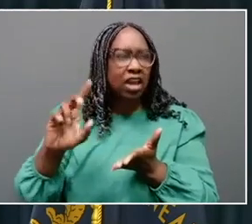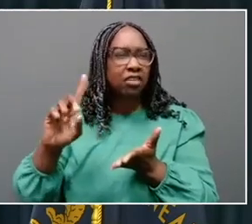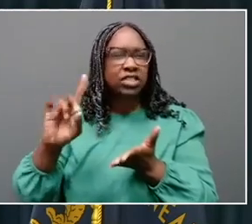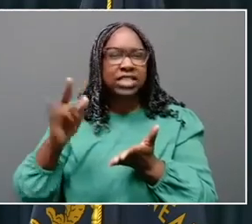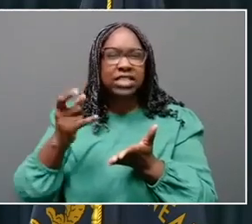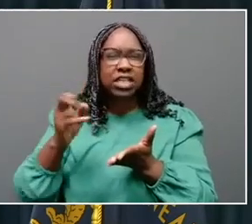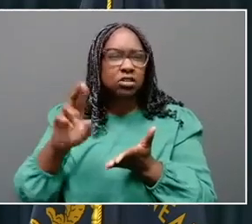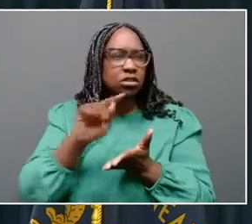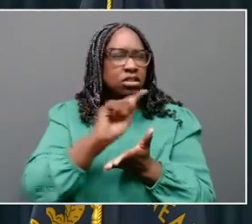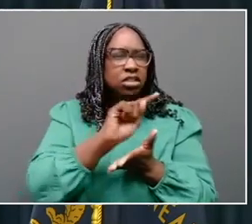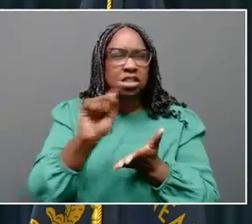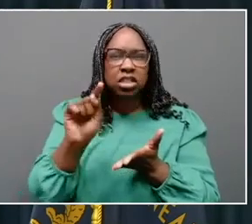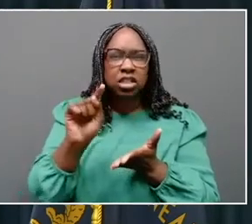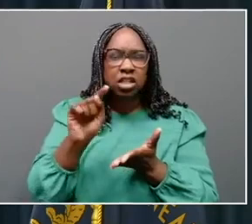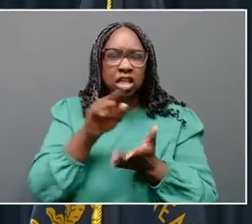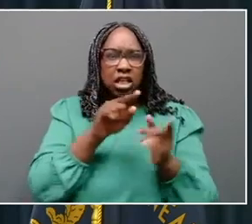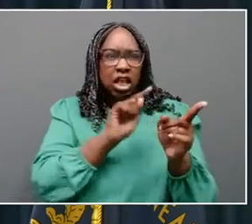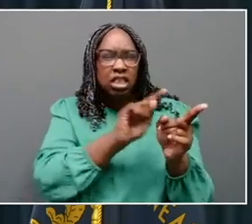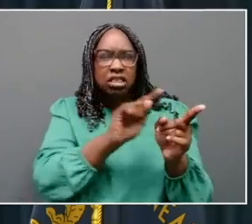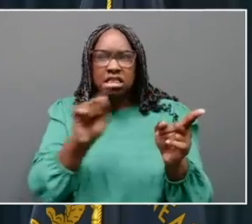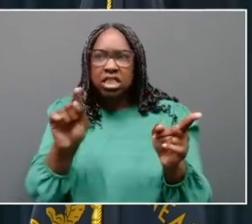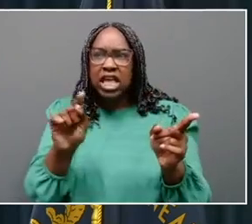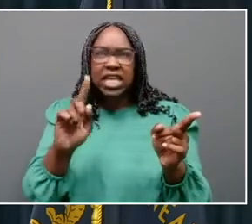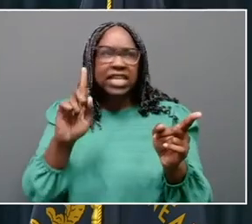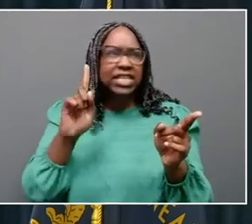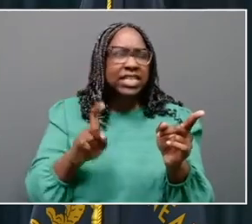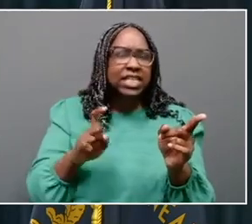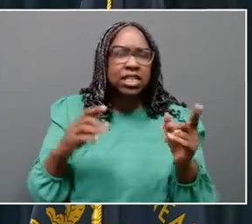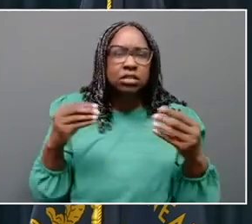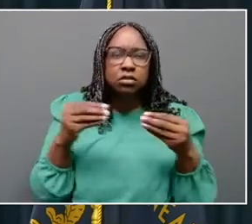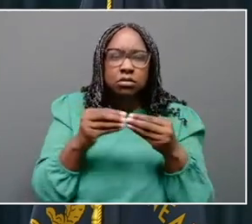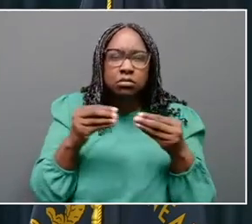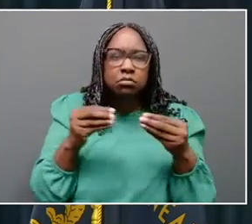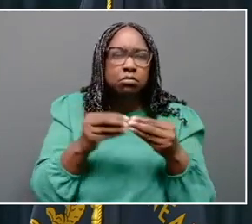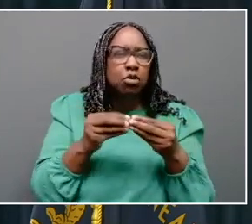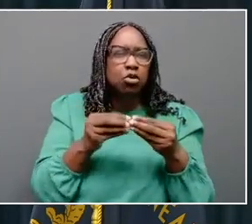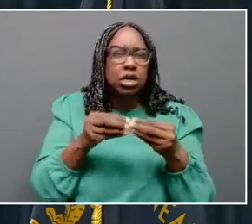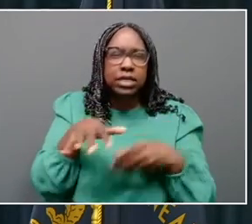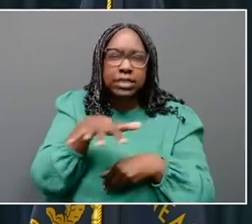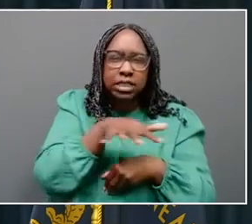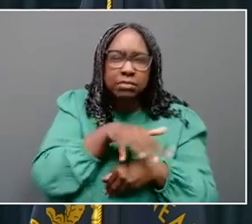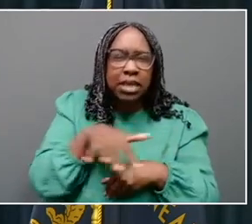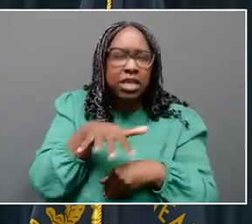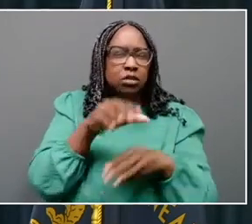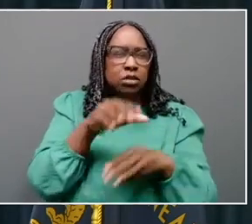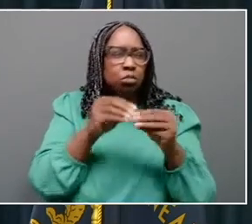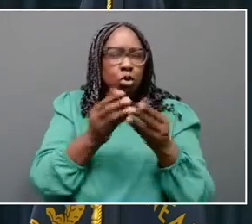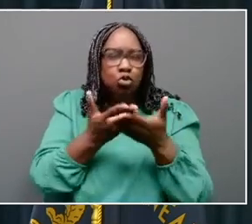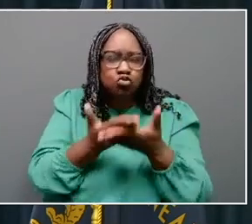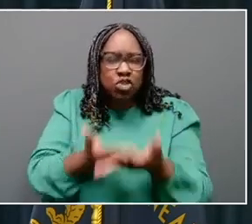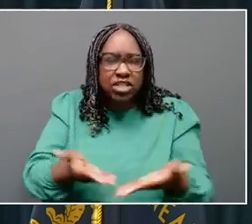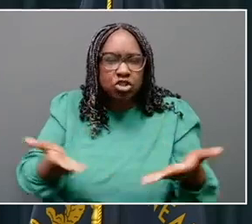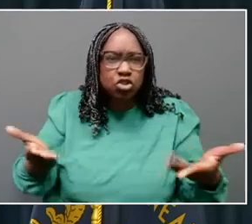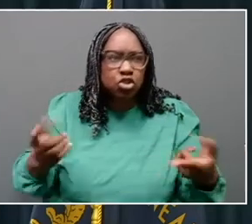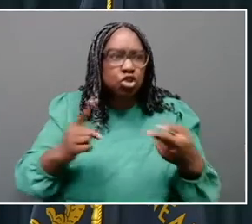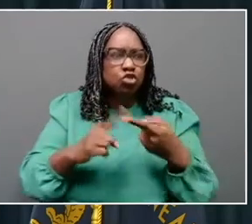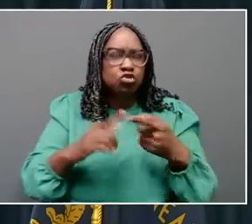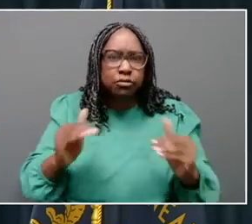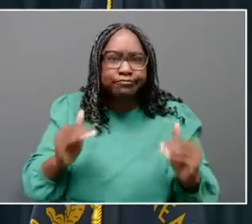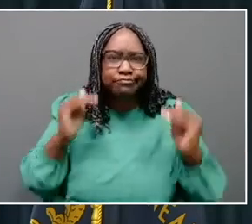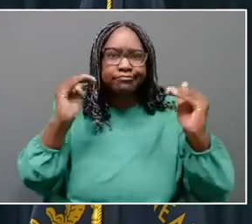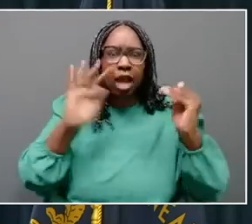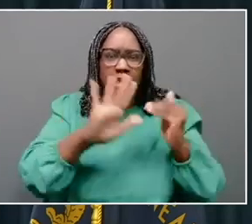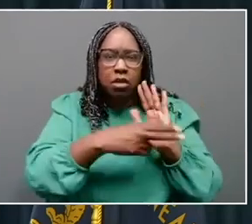find additional capacity, additional resources to build their brands with. And it was based on that that we were able to find